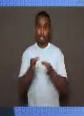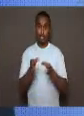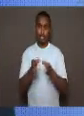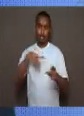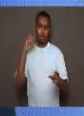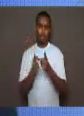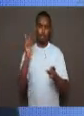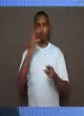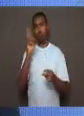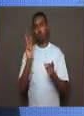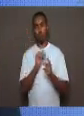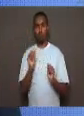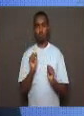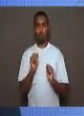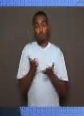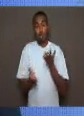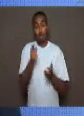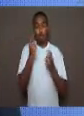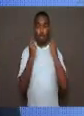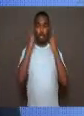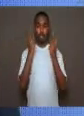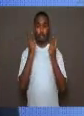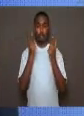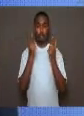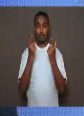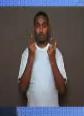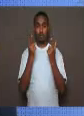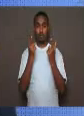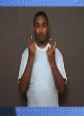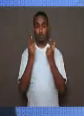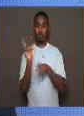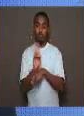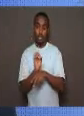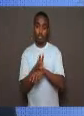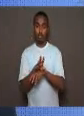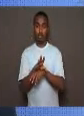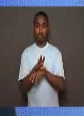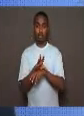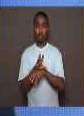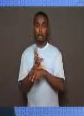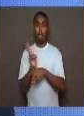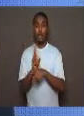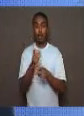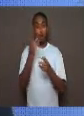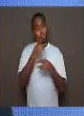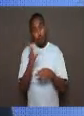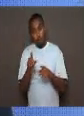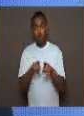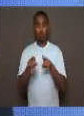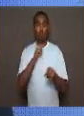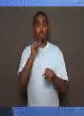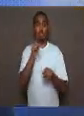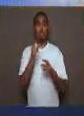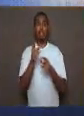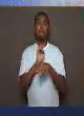effective. Perhaps you understood the message of a film, but did not agree with the opinion it reflects.